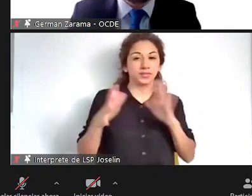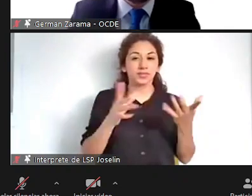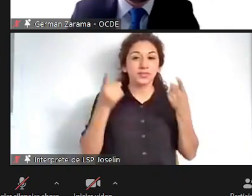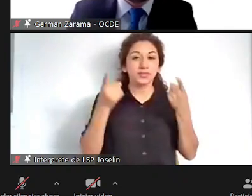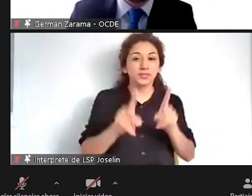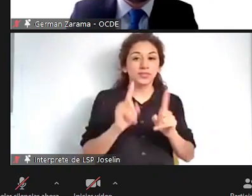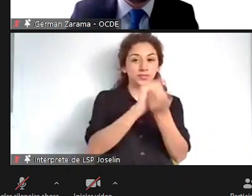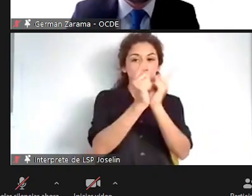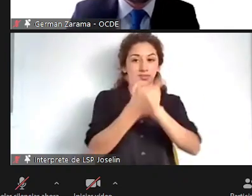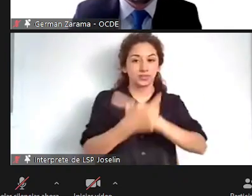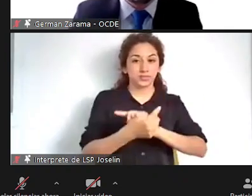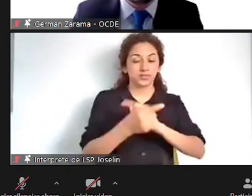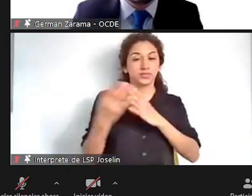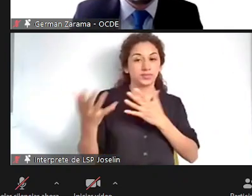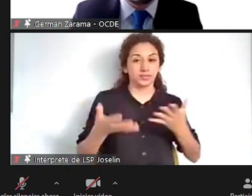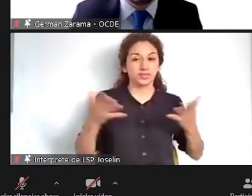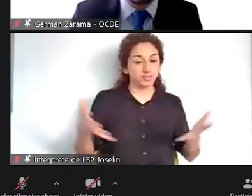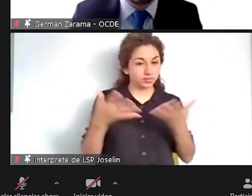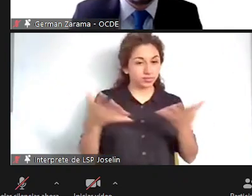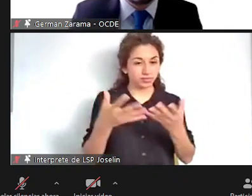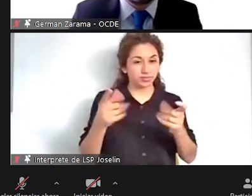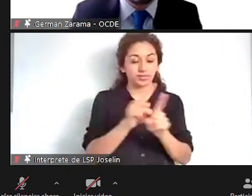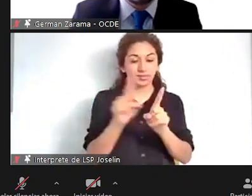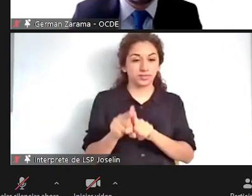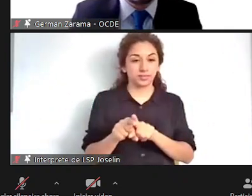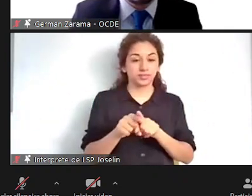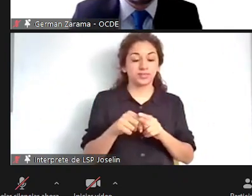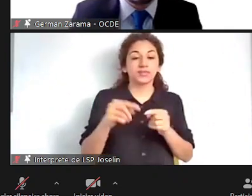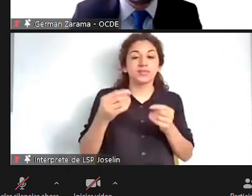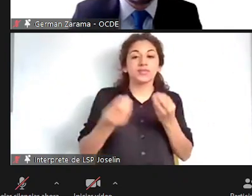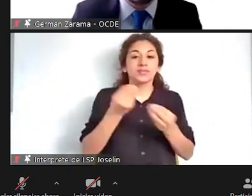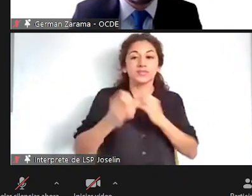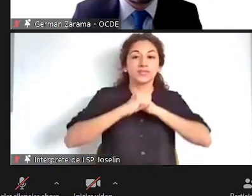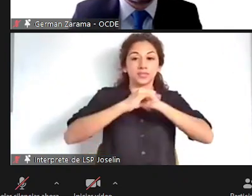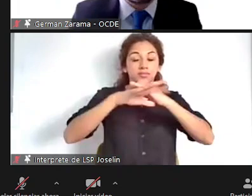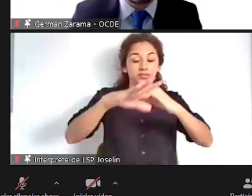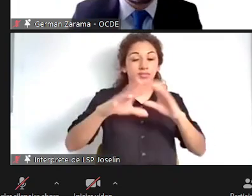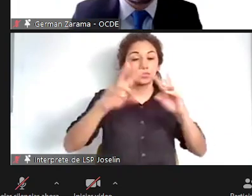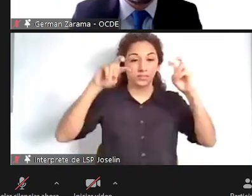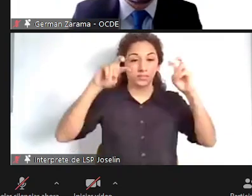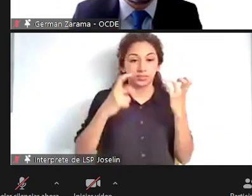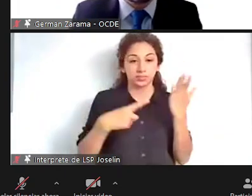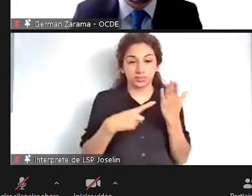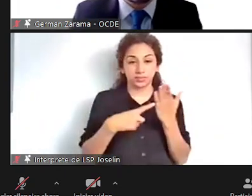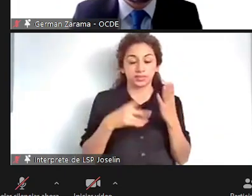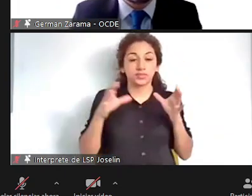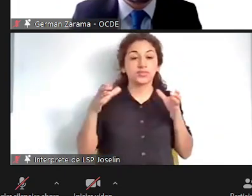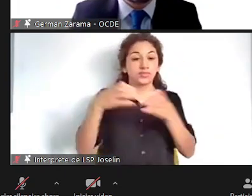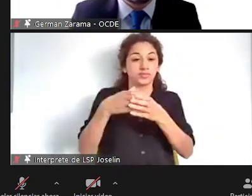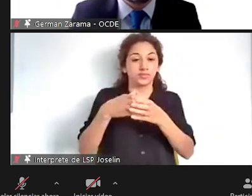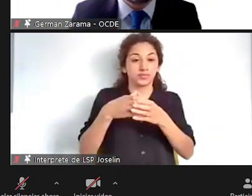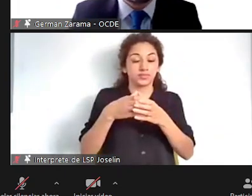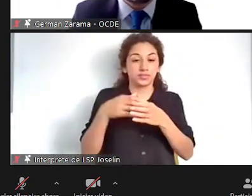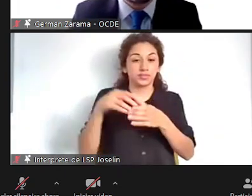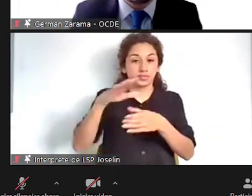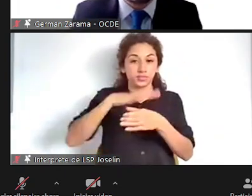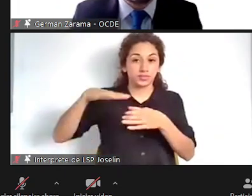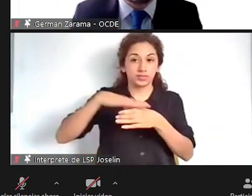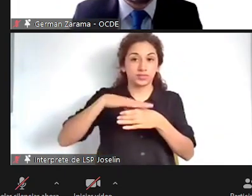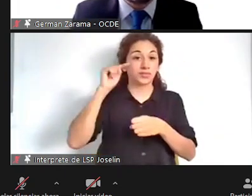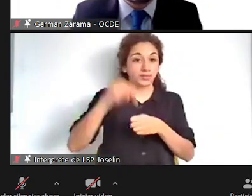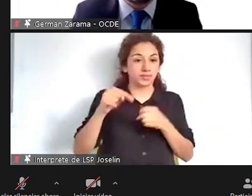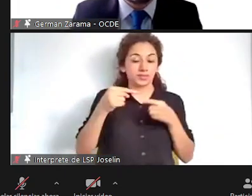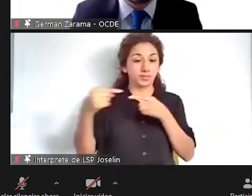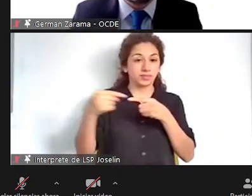competitiveness is first when the innovation and the production of technical processes is